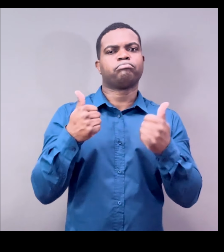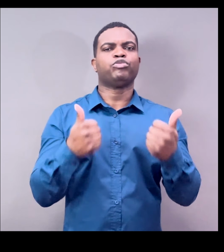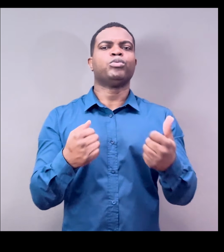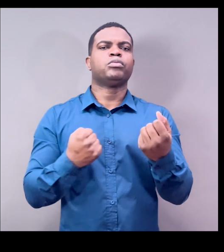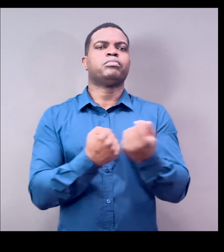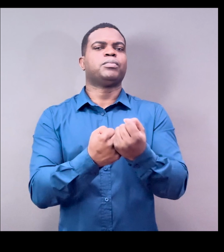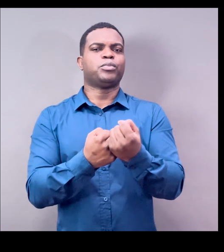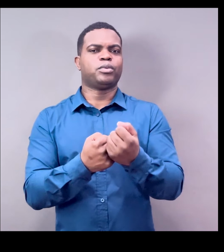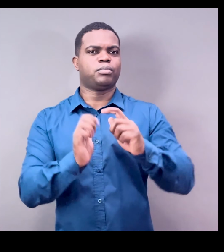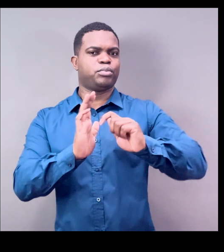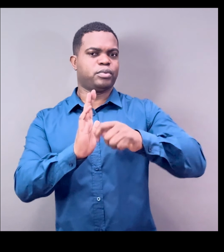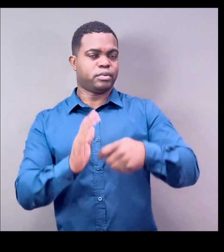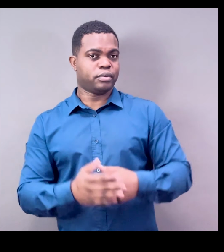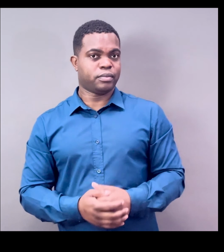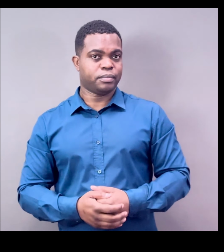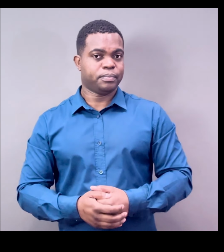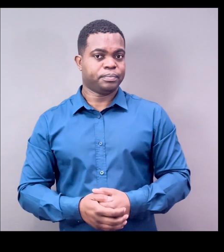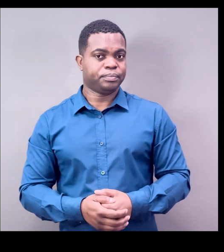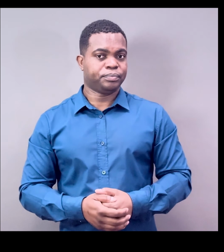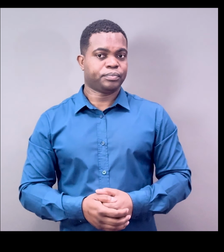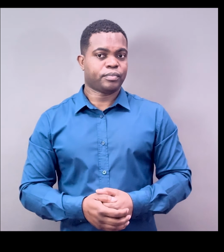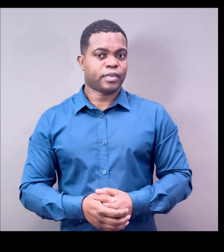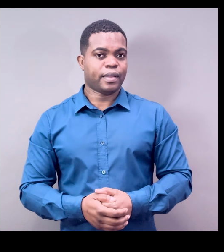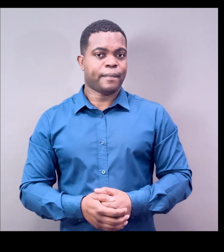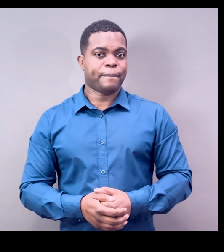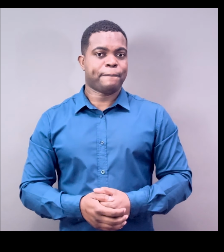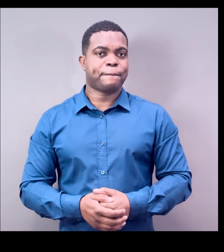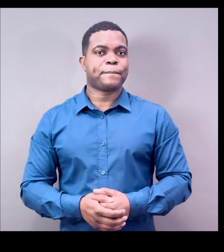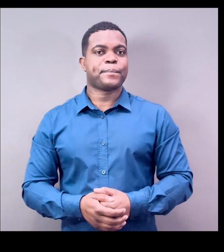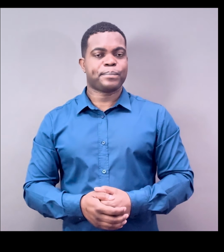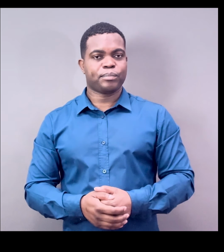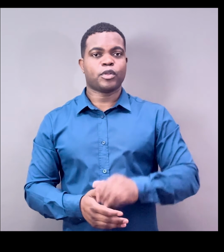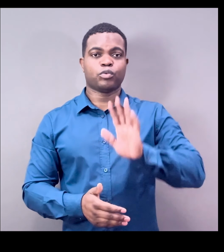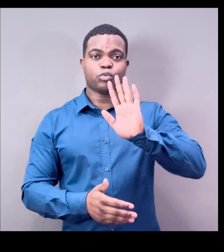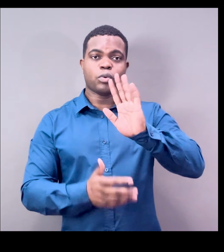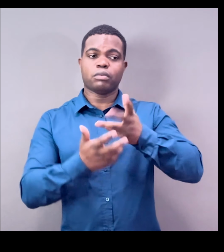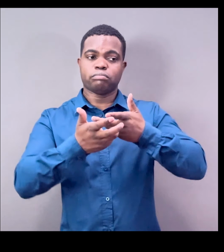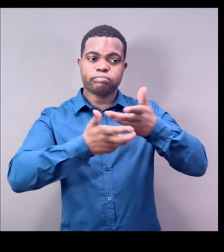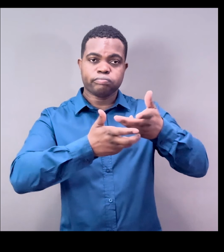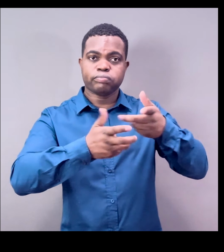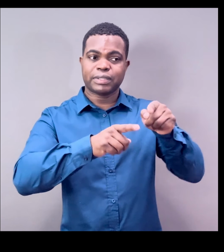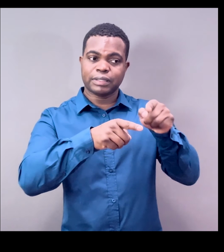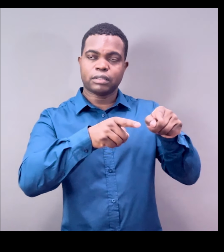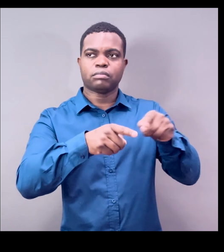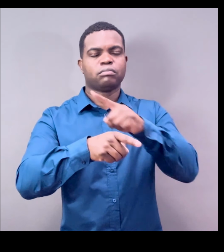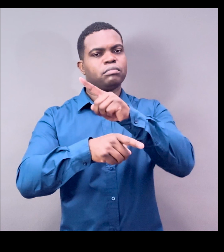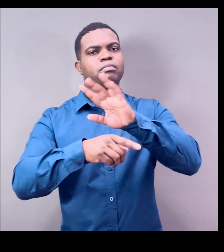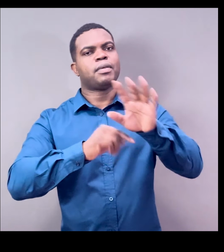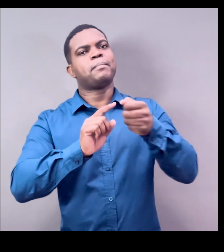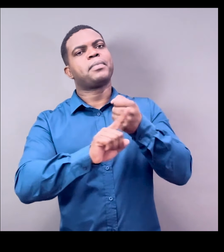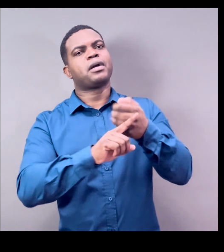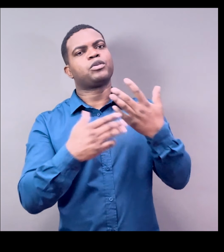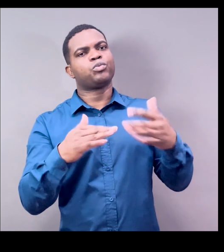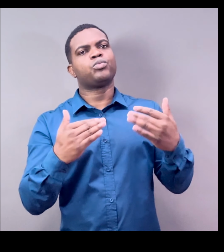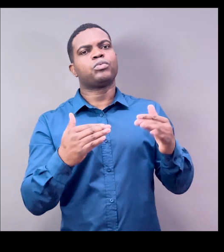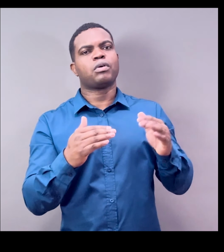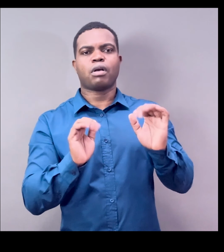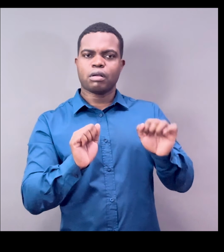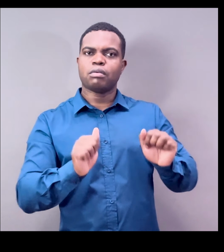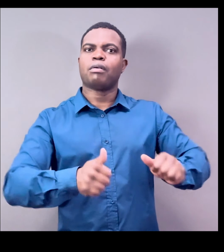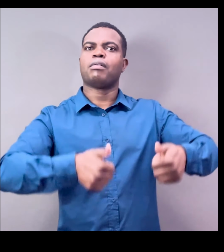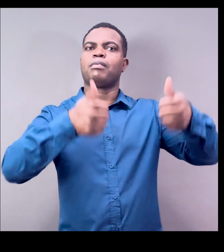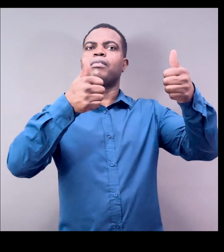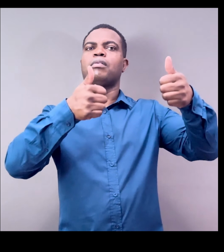doing. But they have that influence that can impact the outcome of your